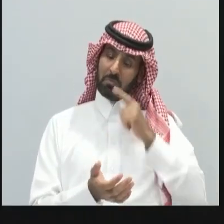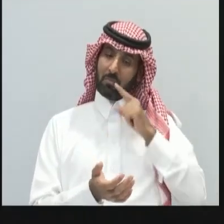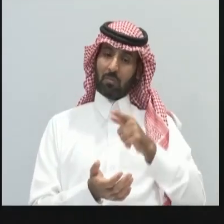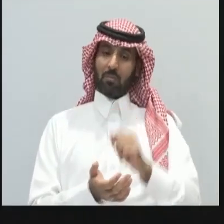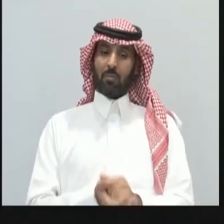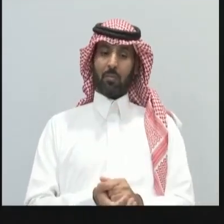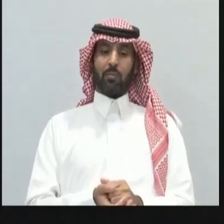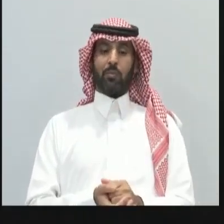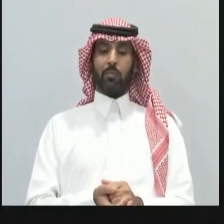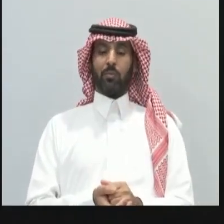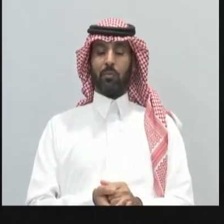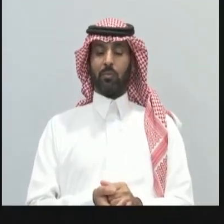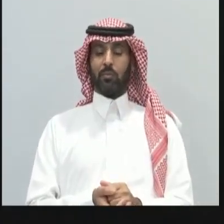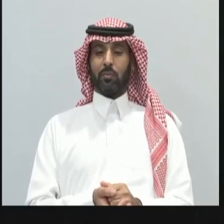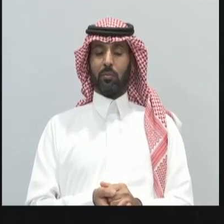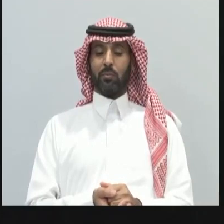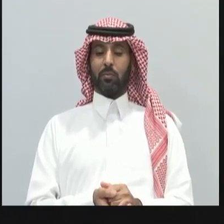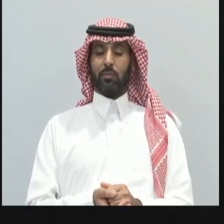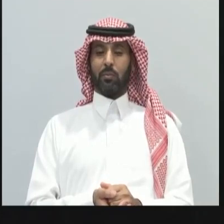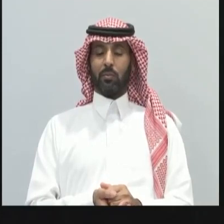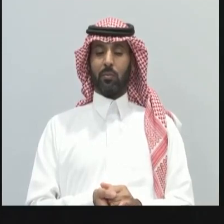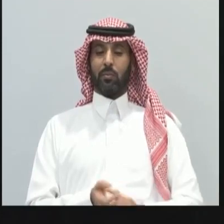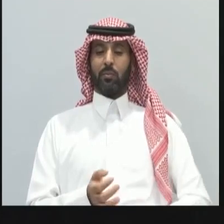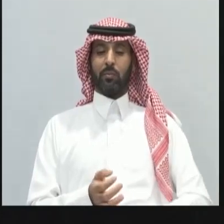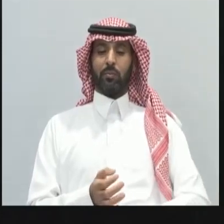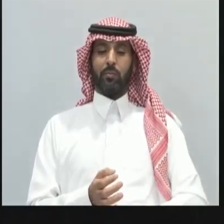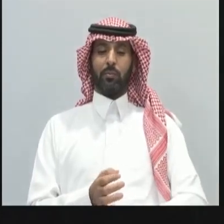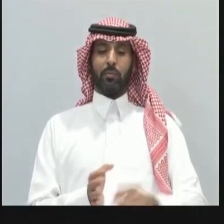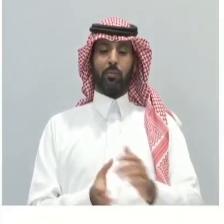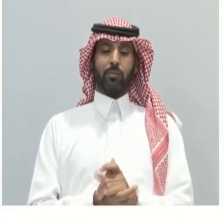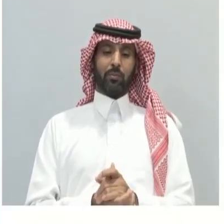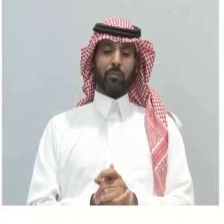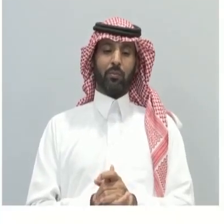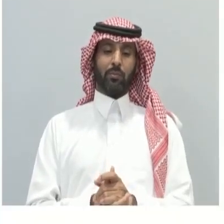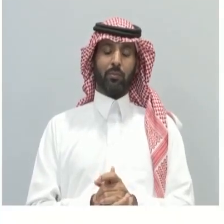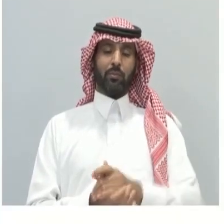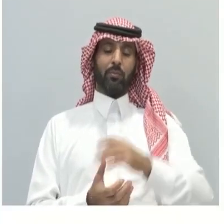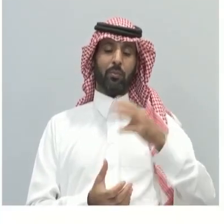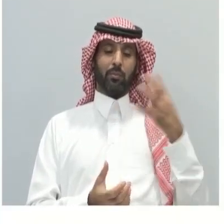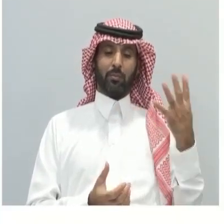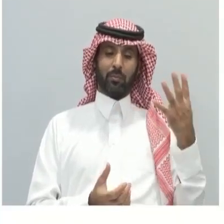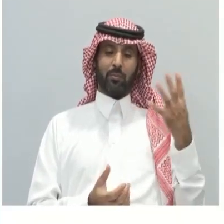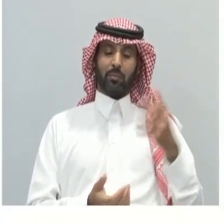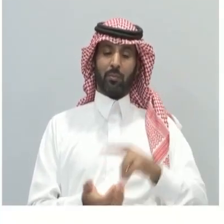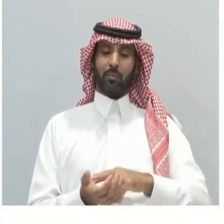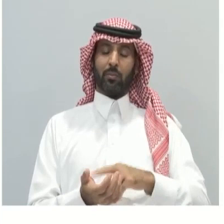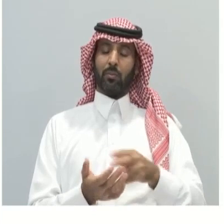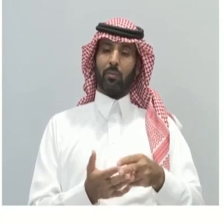final product, it's just a prototype. Number four, transmit.